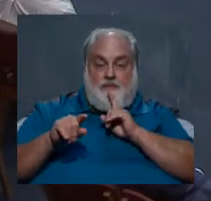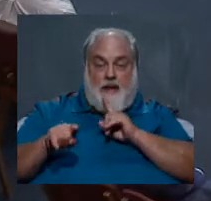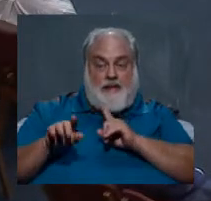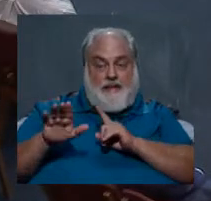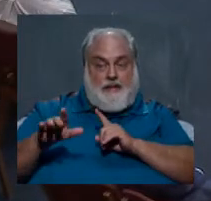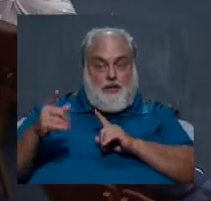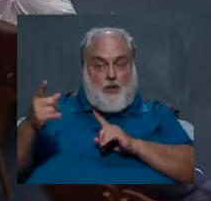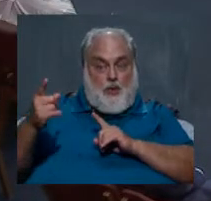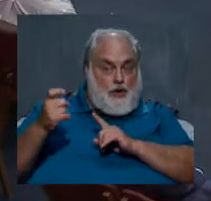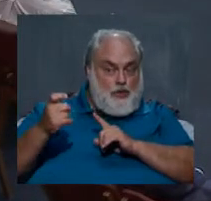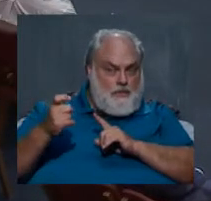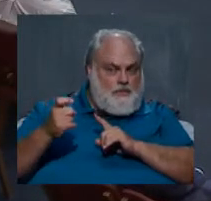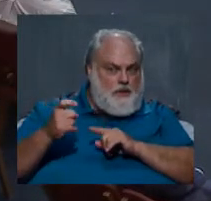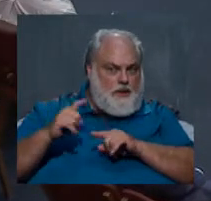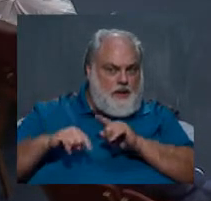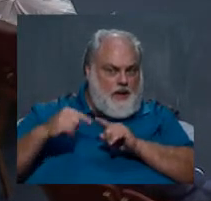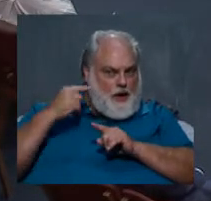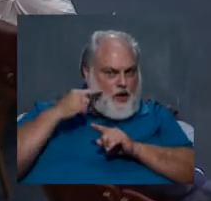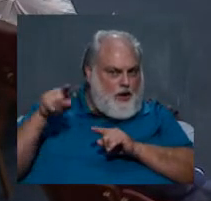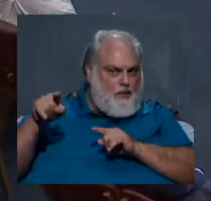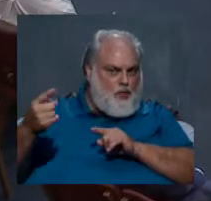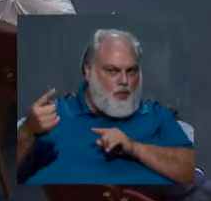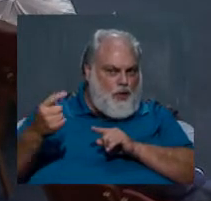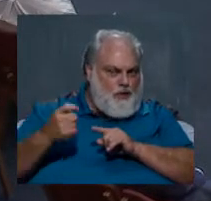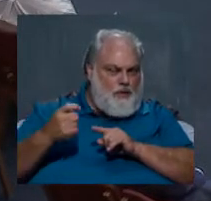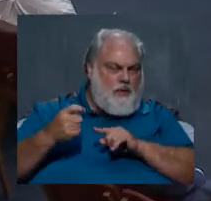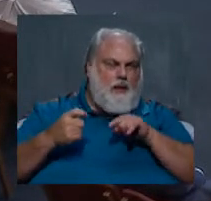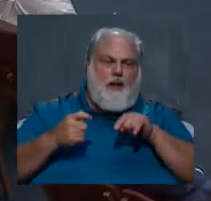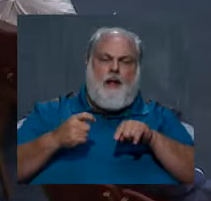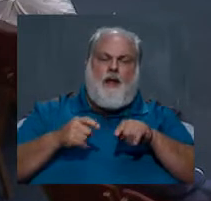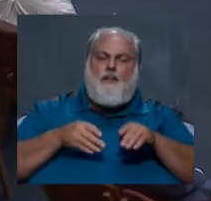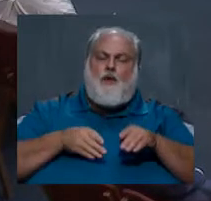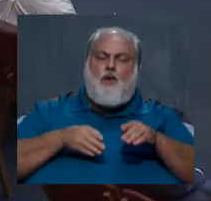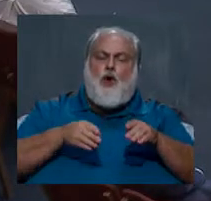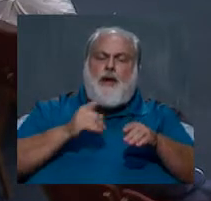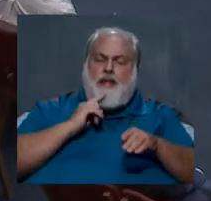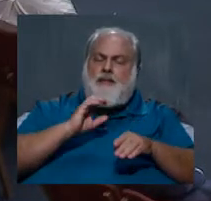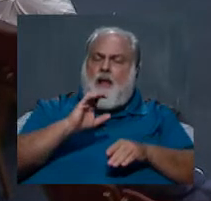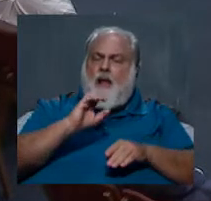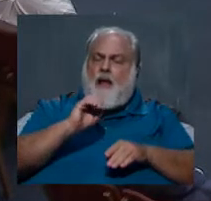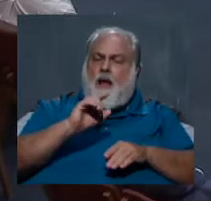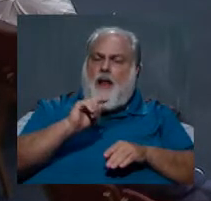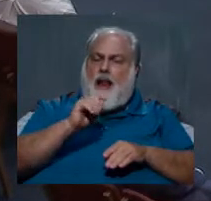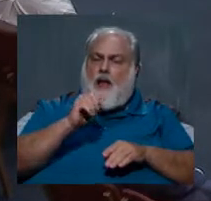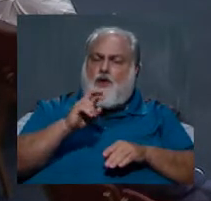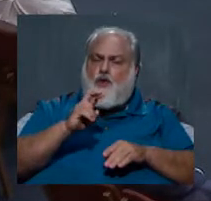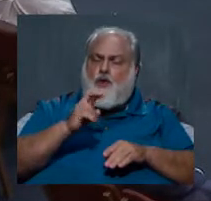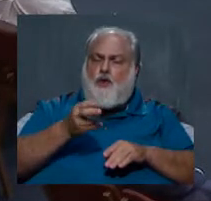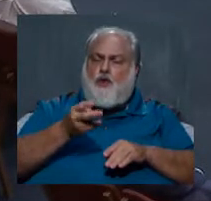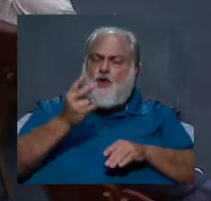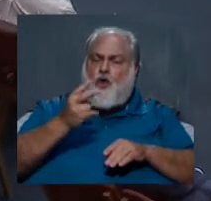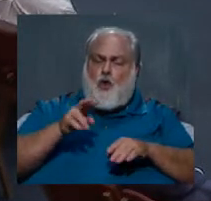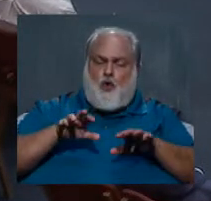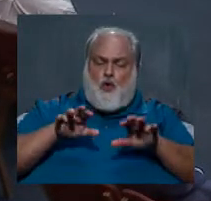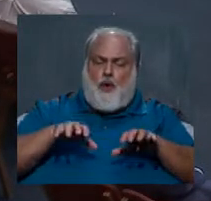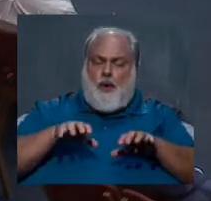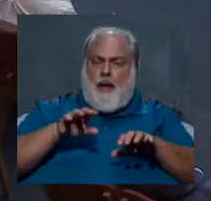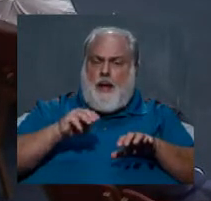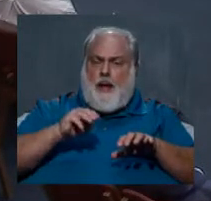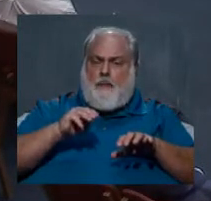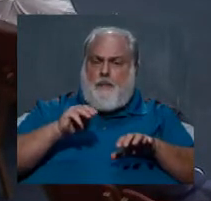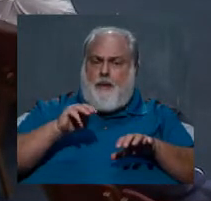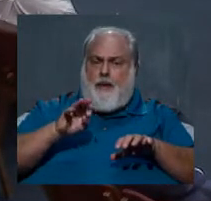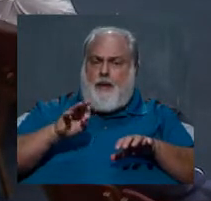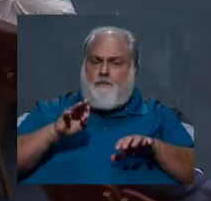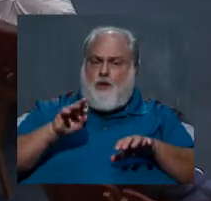That road is a it's not only a master street plan, it is a collector street. It runs, the two tracks adjacent to it are MF-12 and